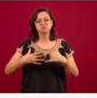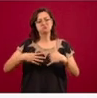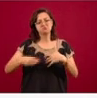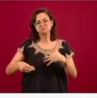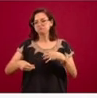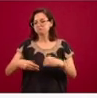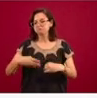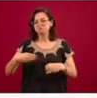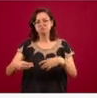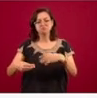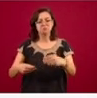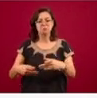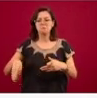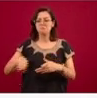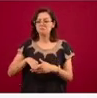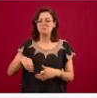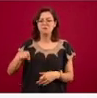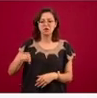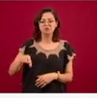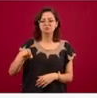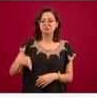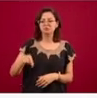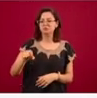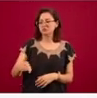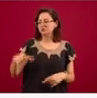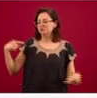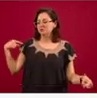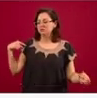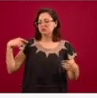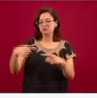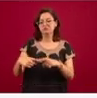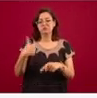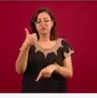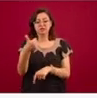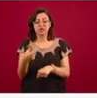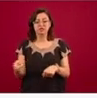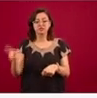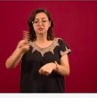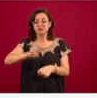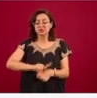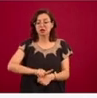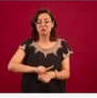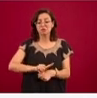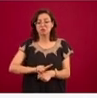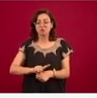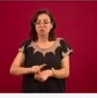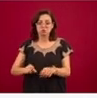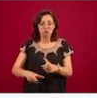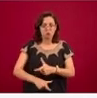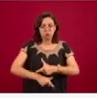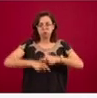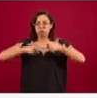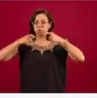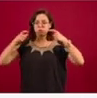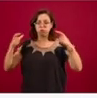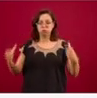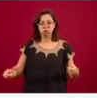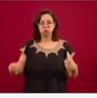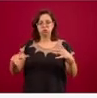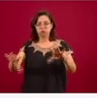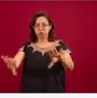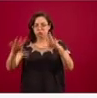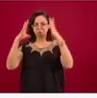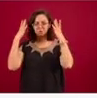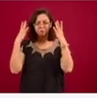the amount of newly confirmed cases per day. We can see how we are experiencing a somewhat